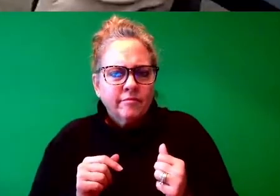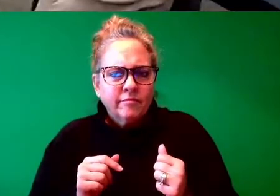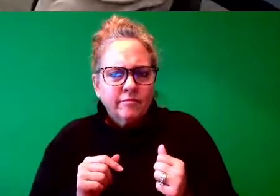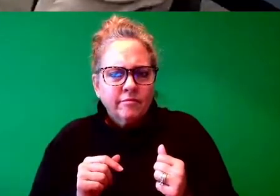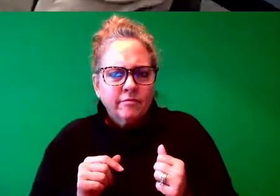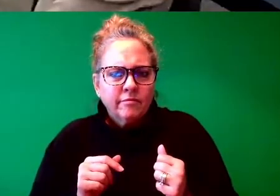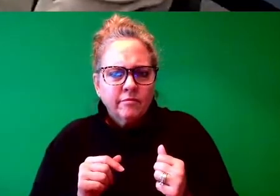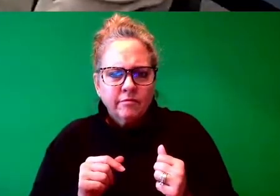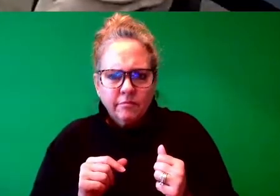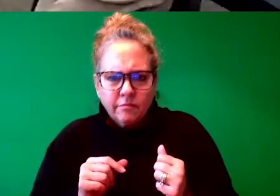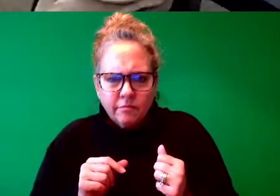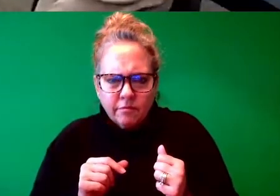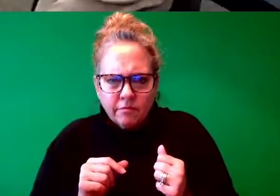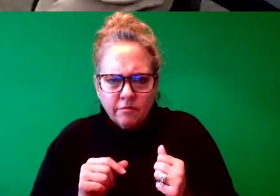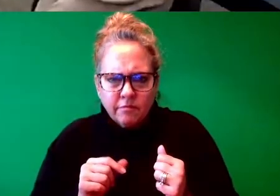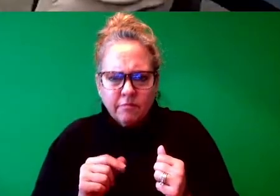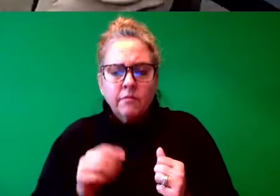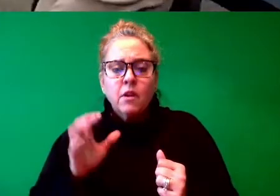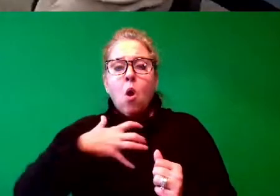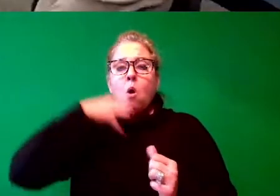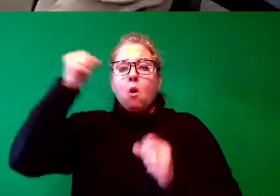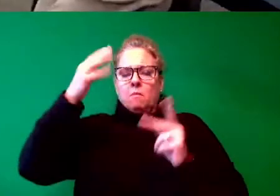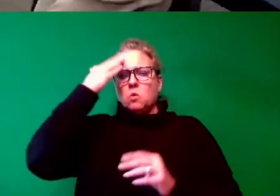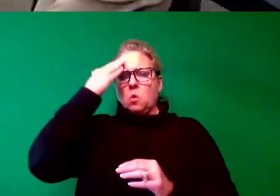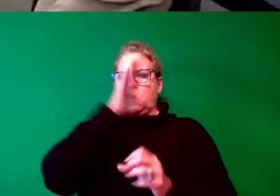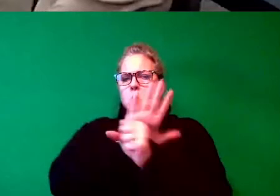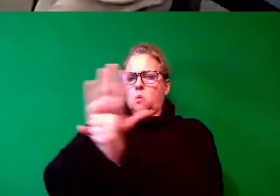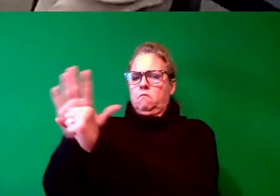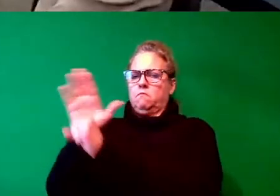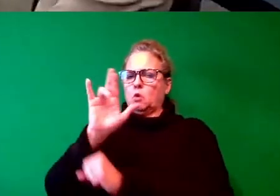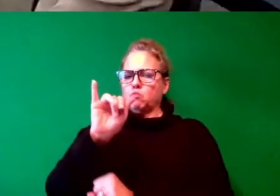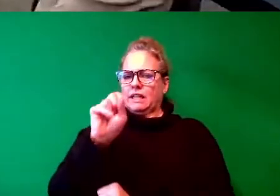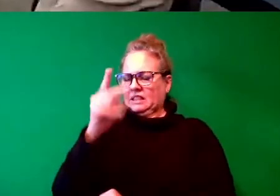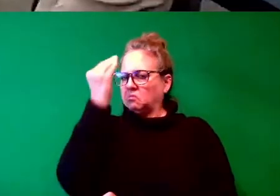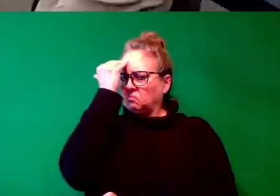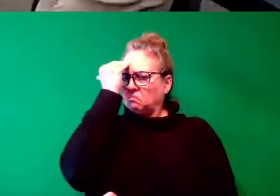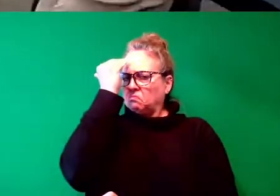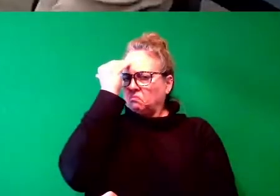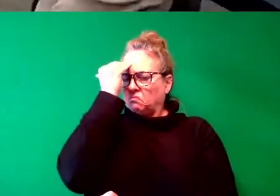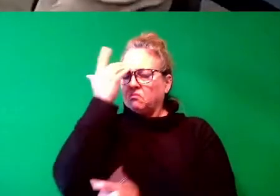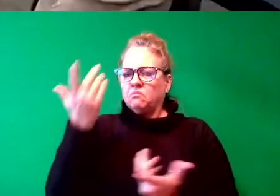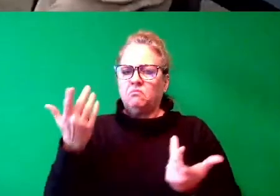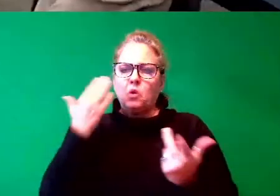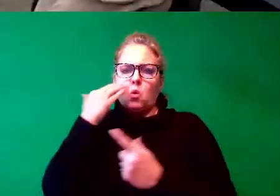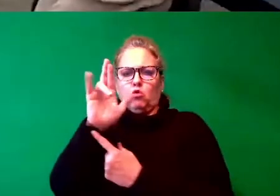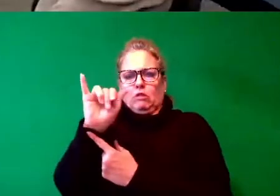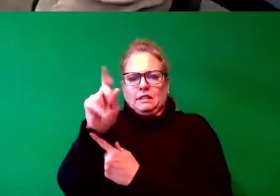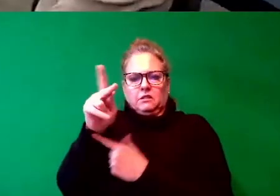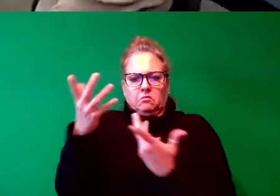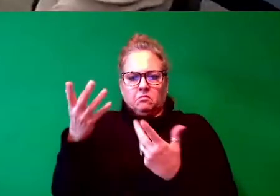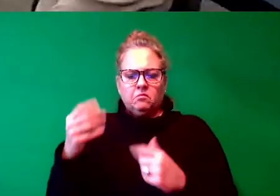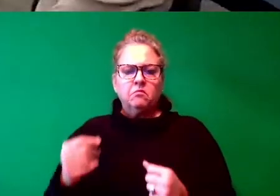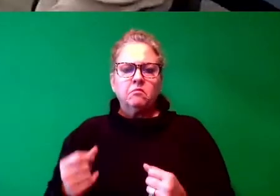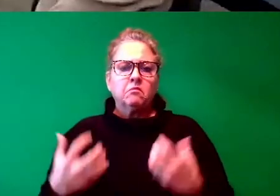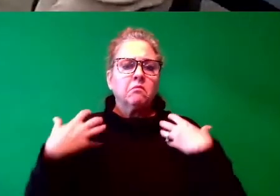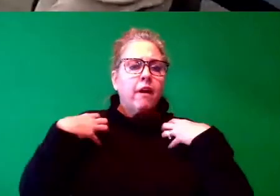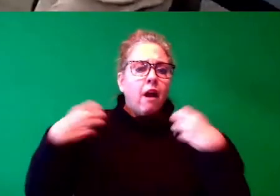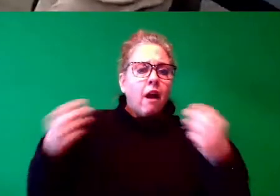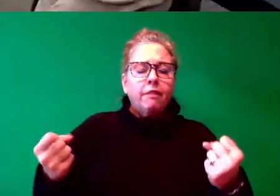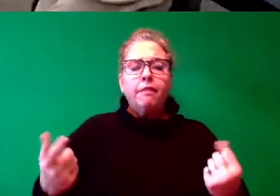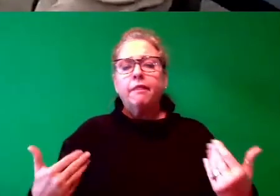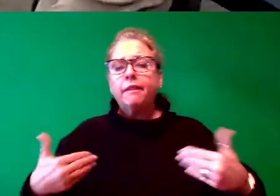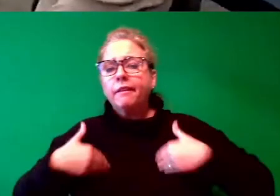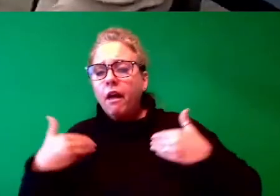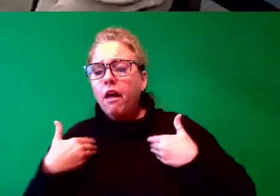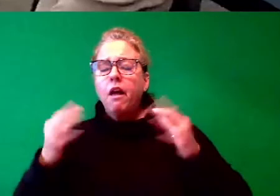pre-existing conditions, you may think, hey, I want the immunization immediately. If you're an extremely healthy young person, or